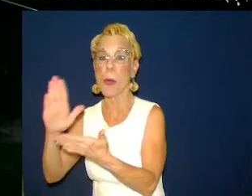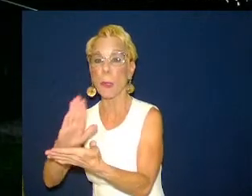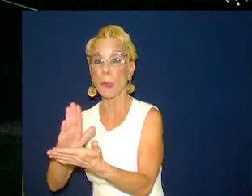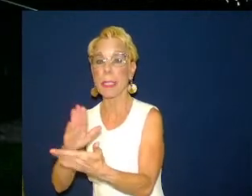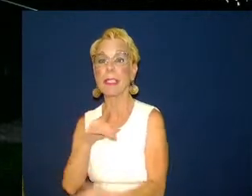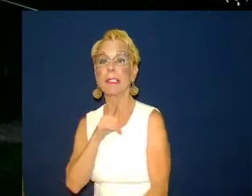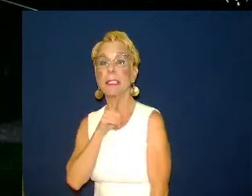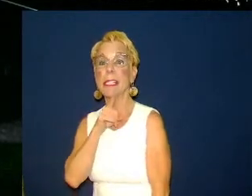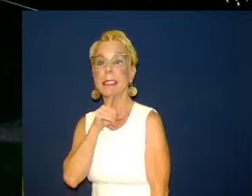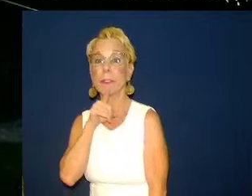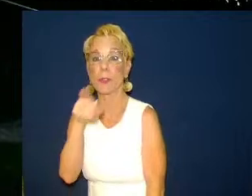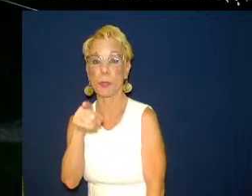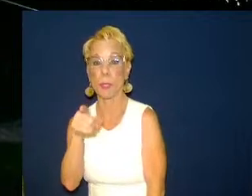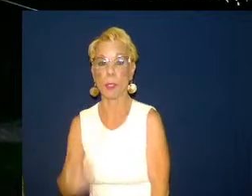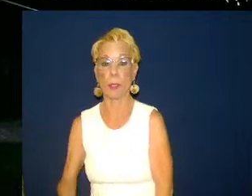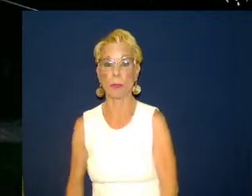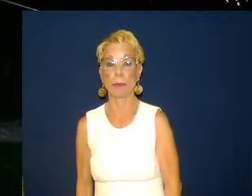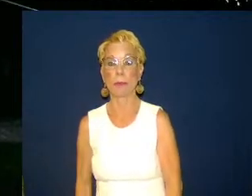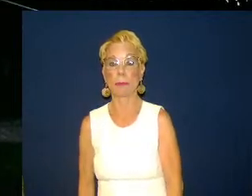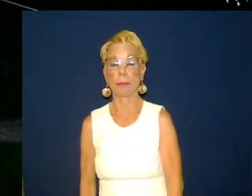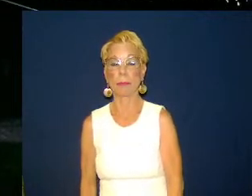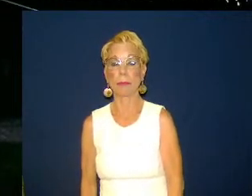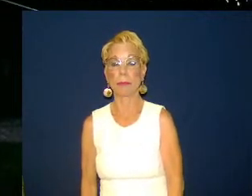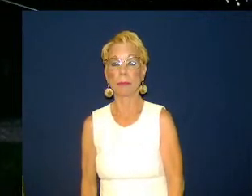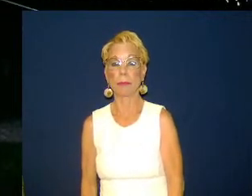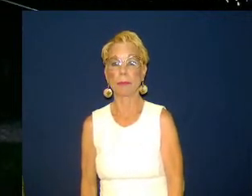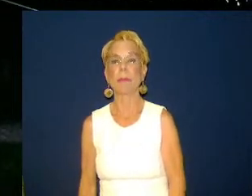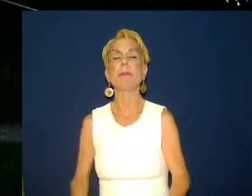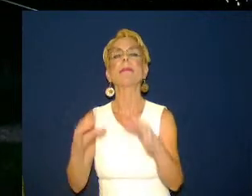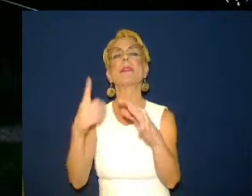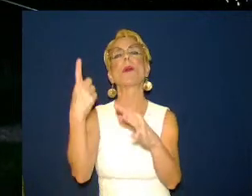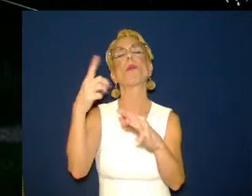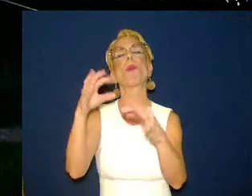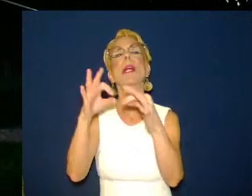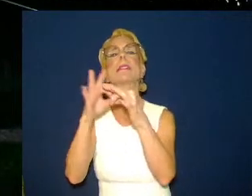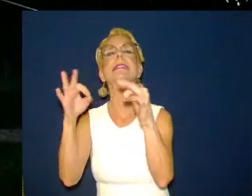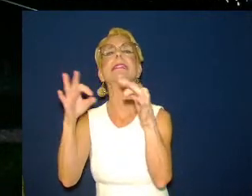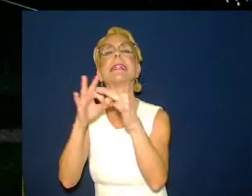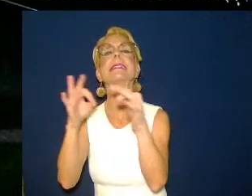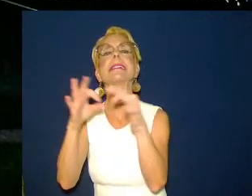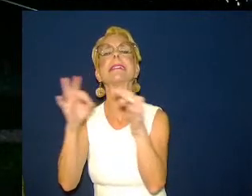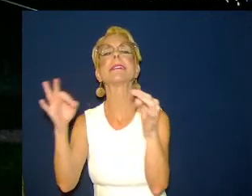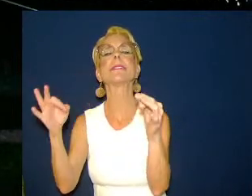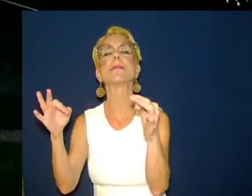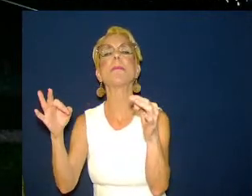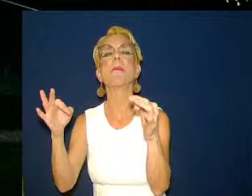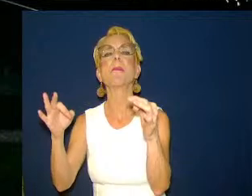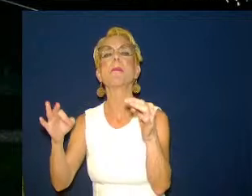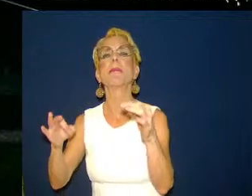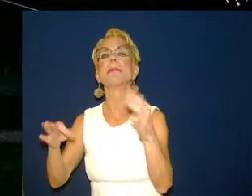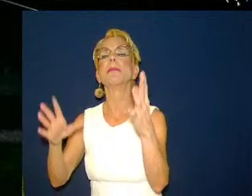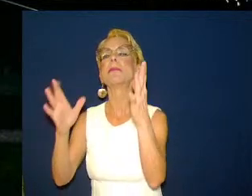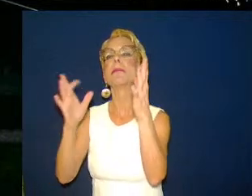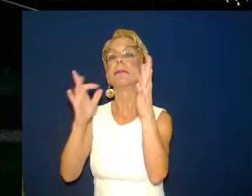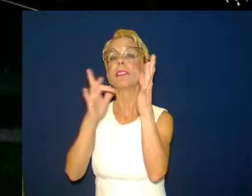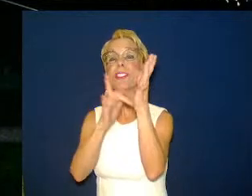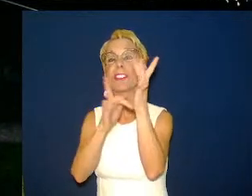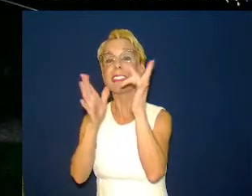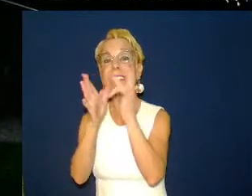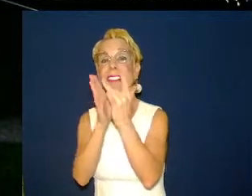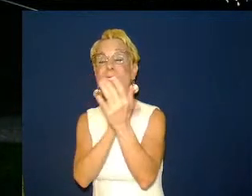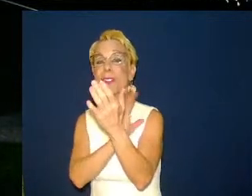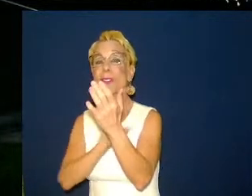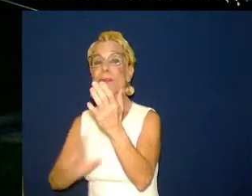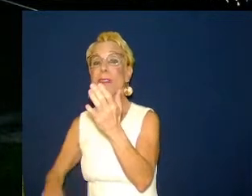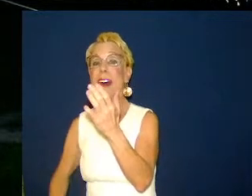put it all into one sentence and say this, Jesus is the ultimate reality. If you're looking